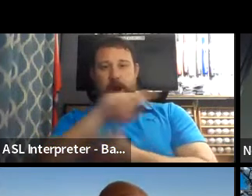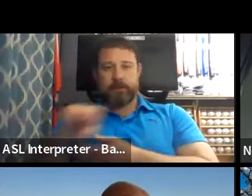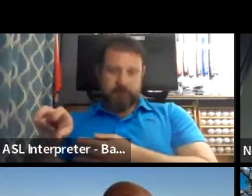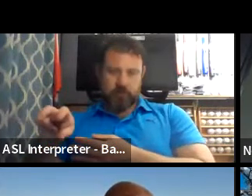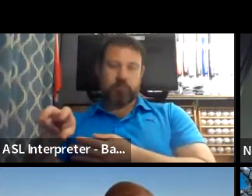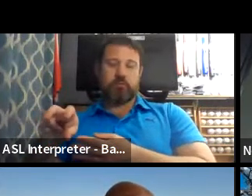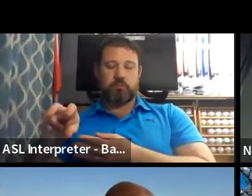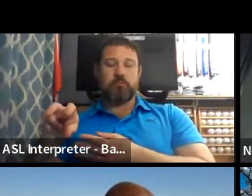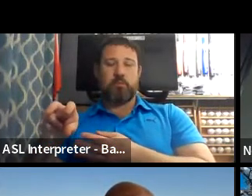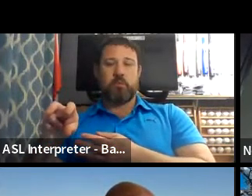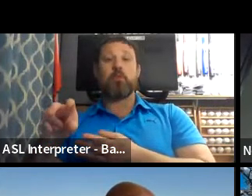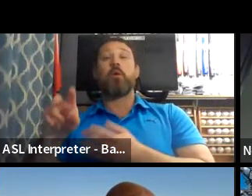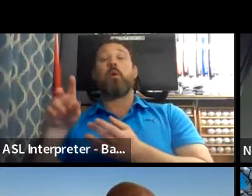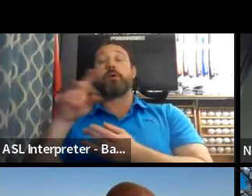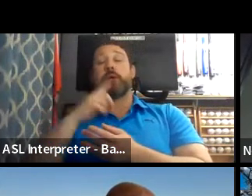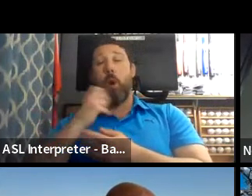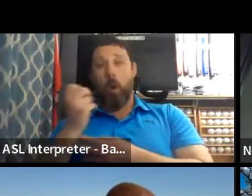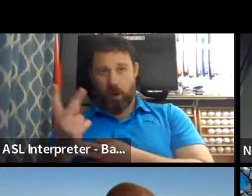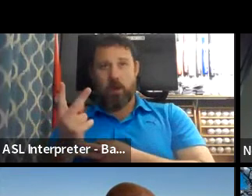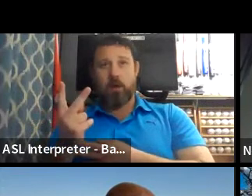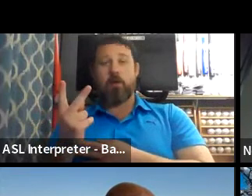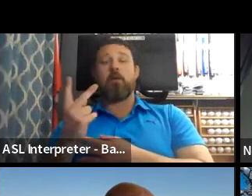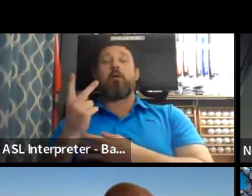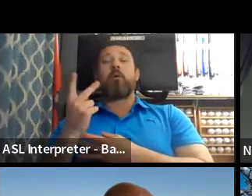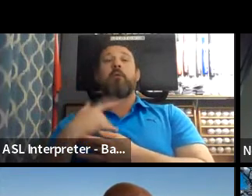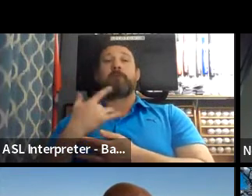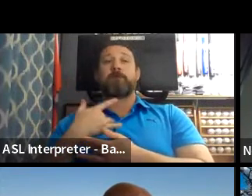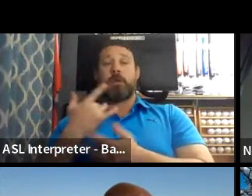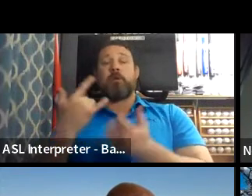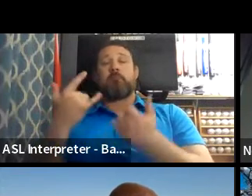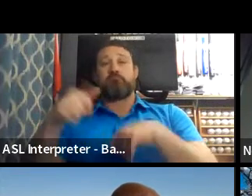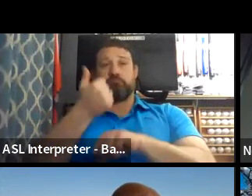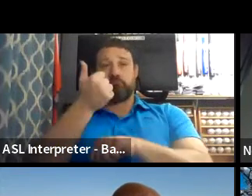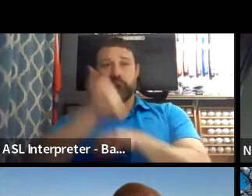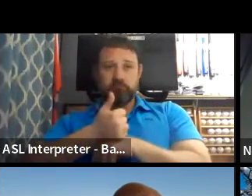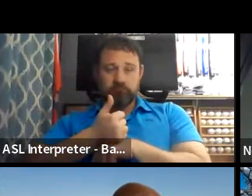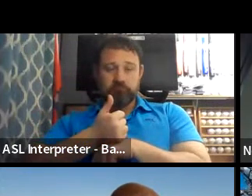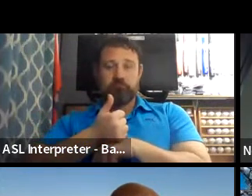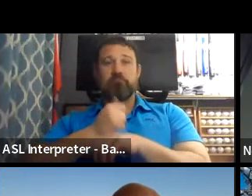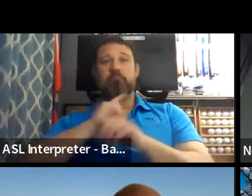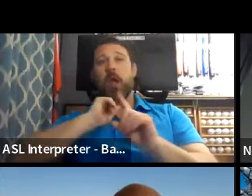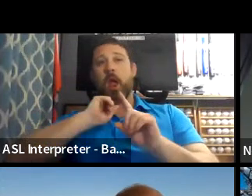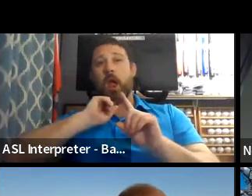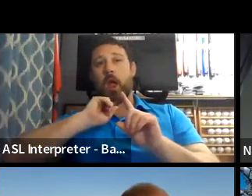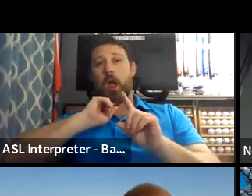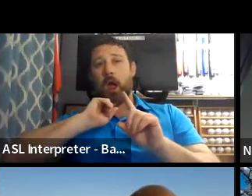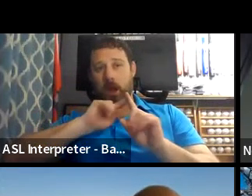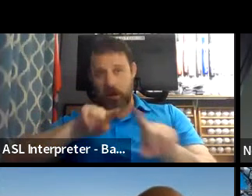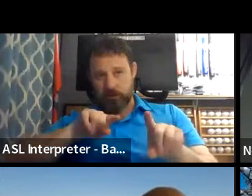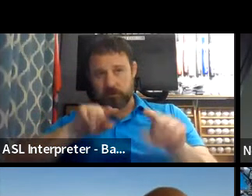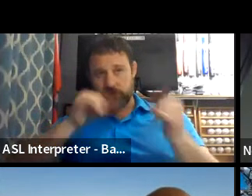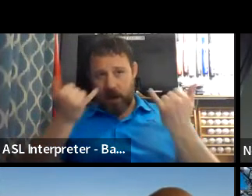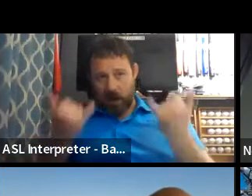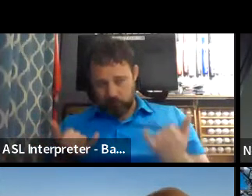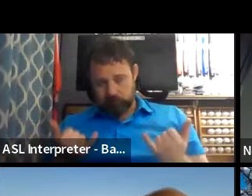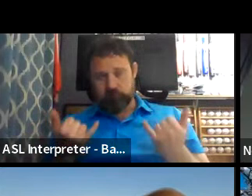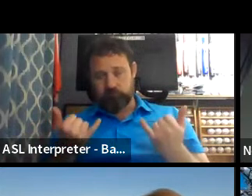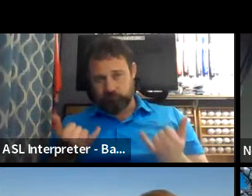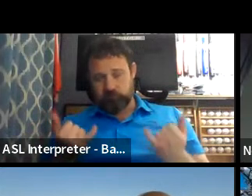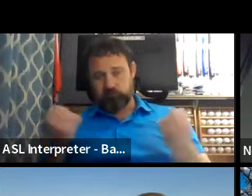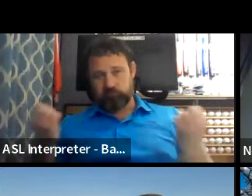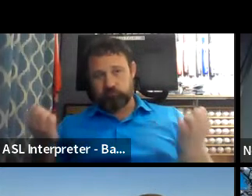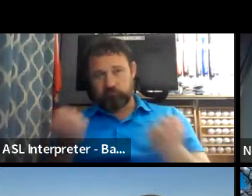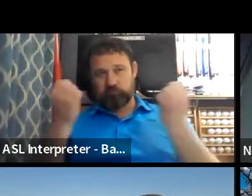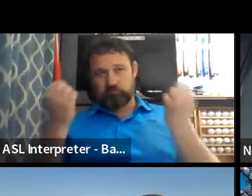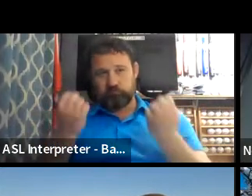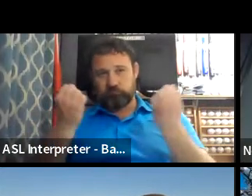to where, okay, we feel like, okay, things are set. We have answers to a lot of these questions now. And